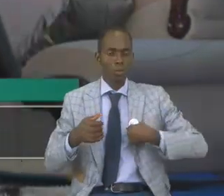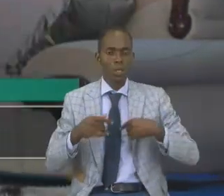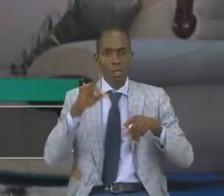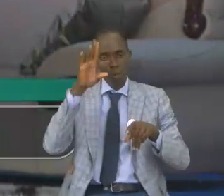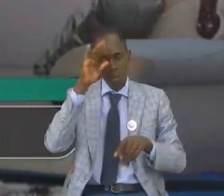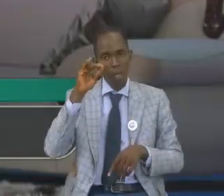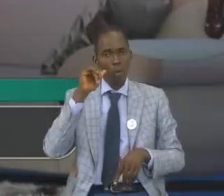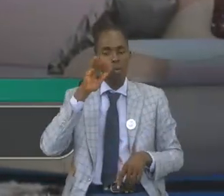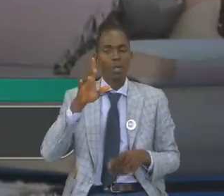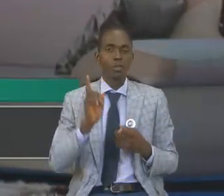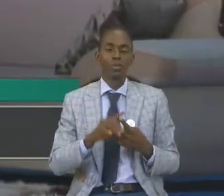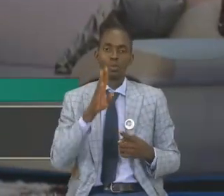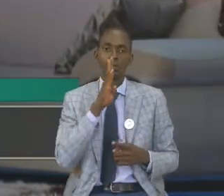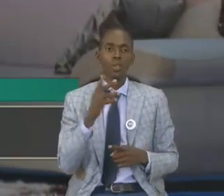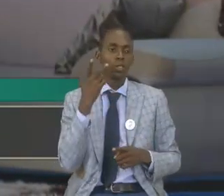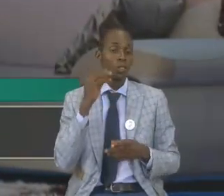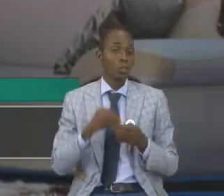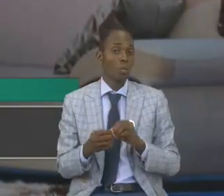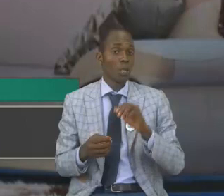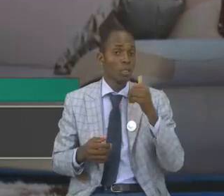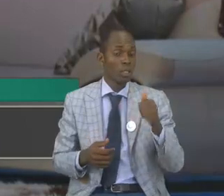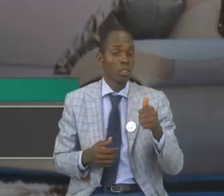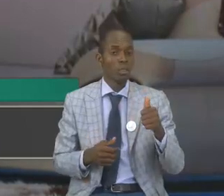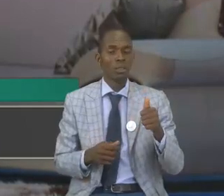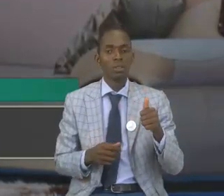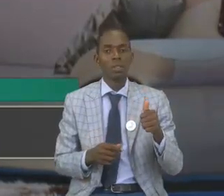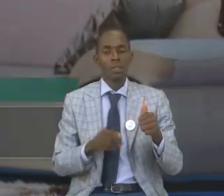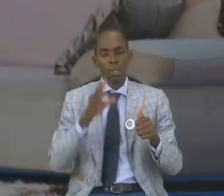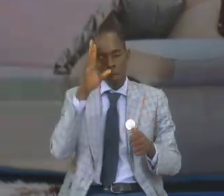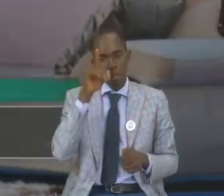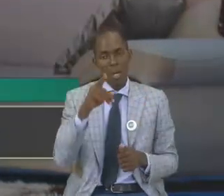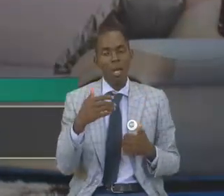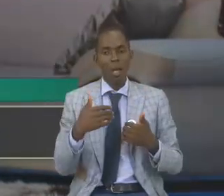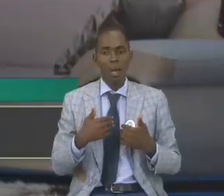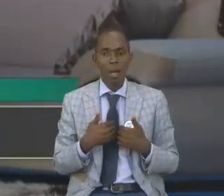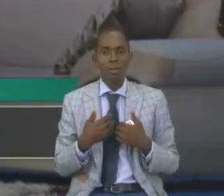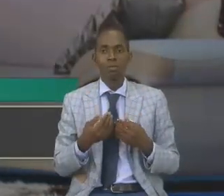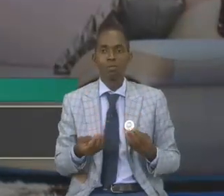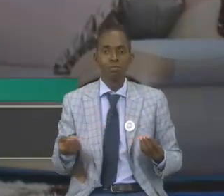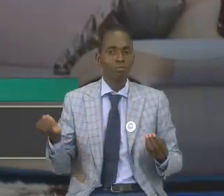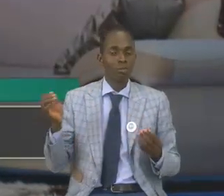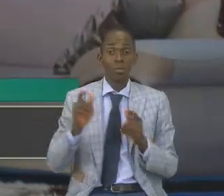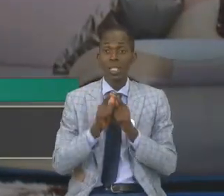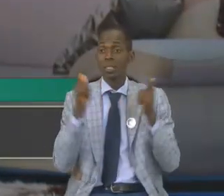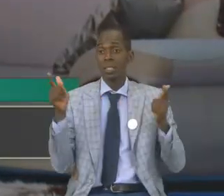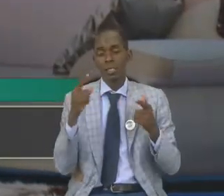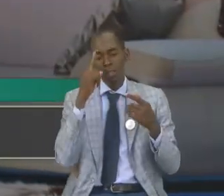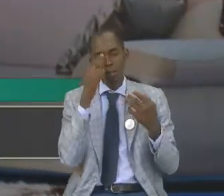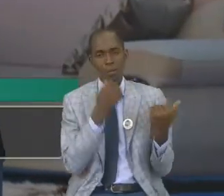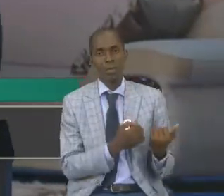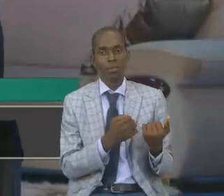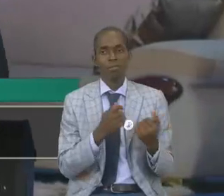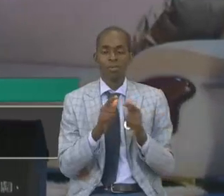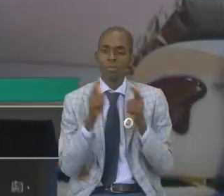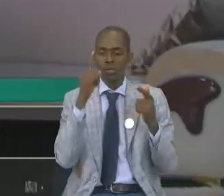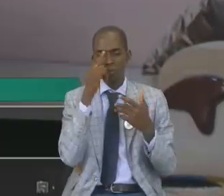you to be. Number 10, he had extraordinary faith. Extraordinary faith. It's